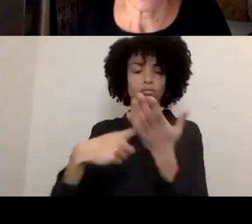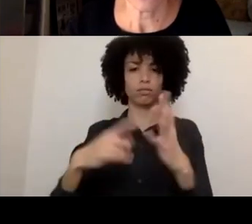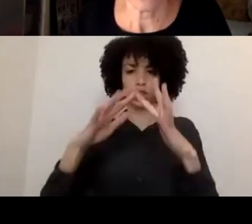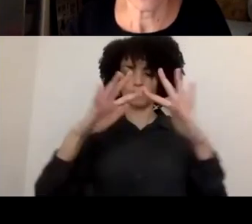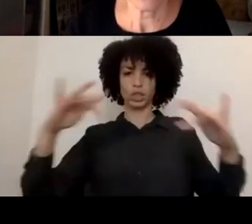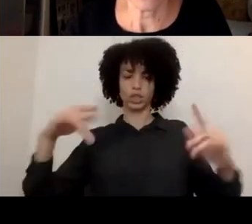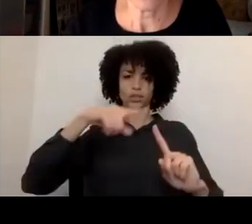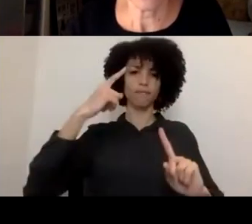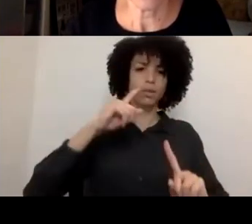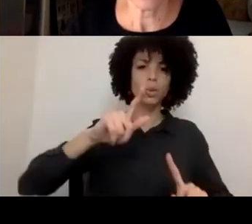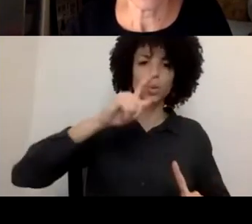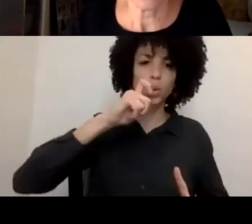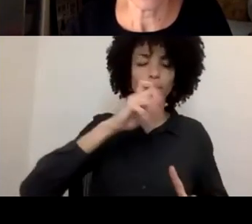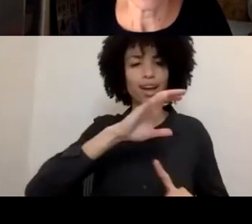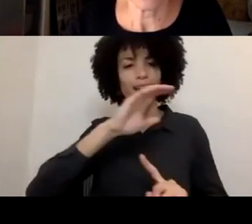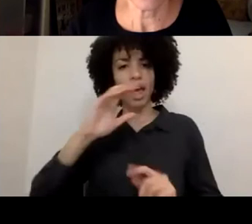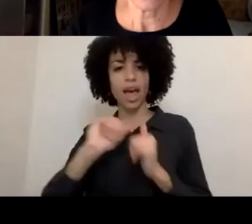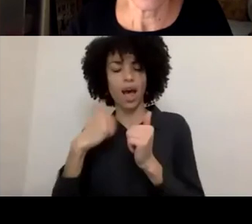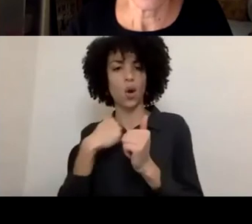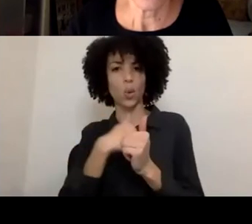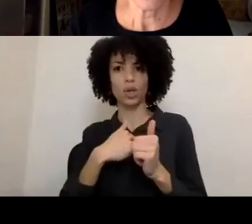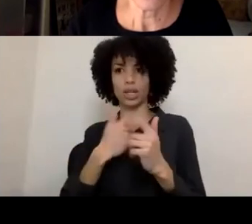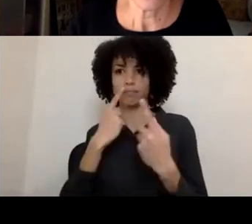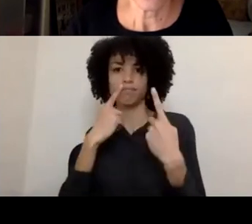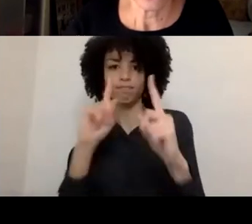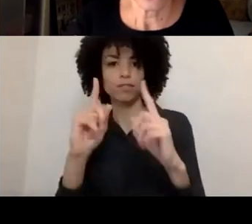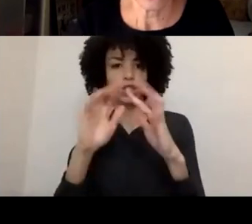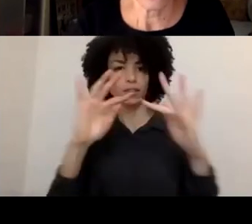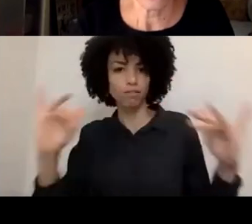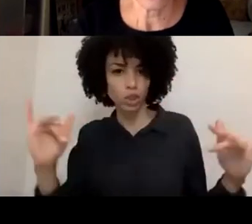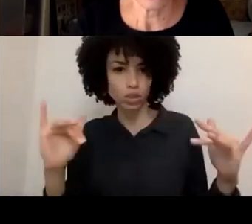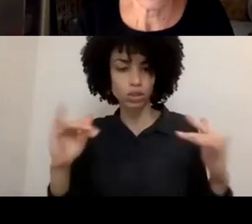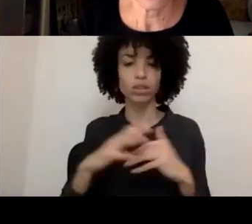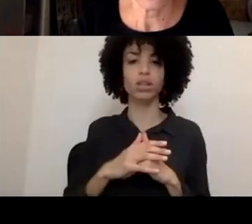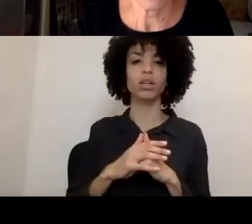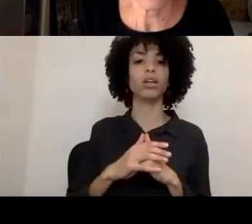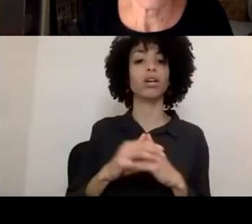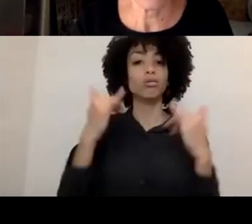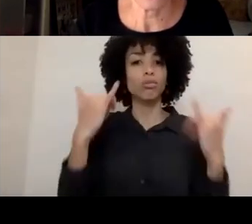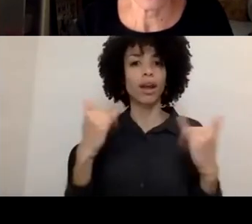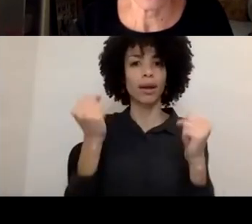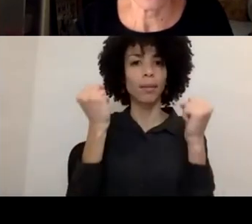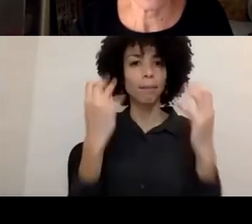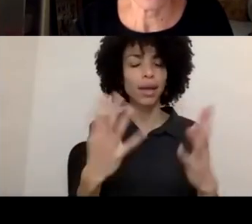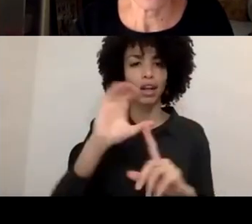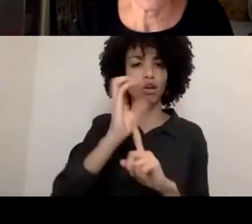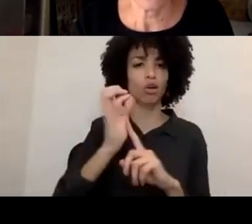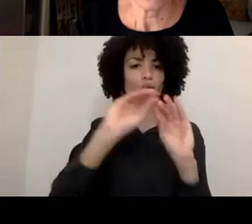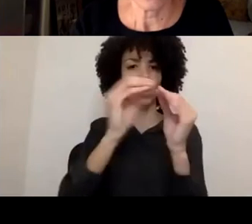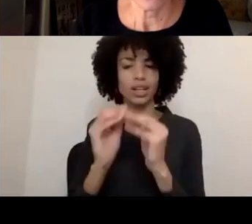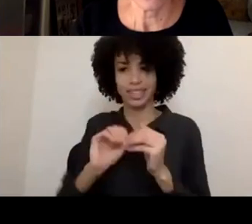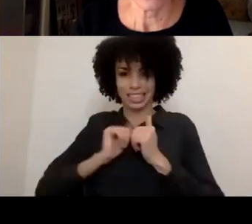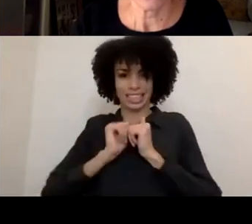achieved at a time when culturally specific organizations have been forced to compete against their own communities for seemingly limited